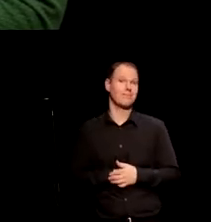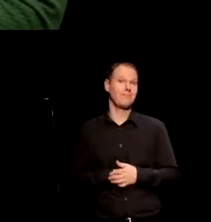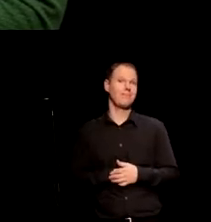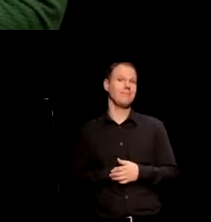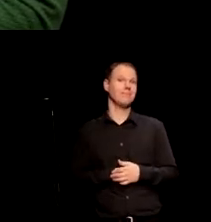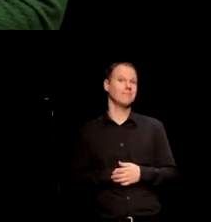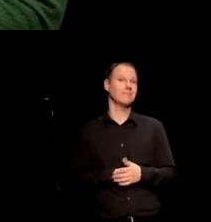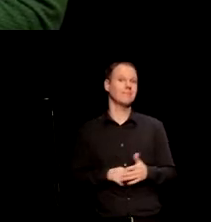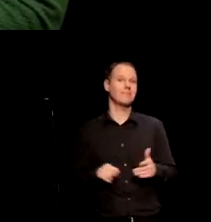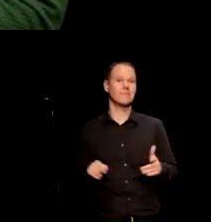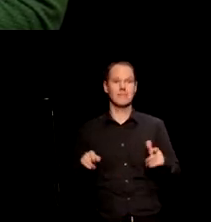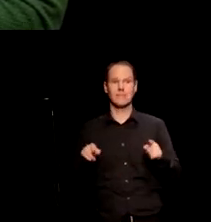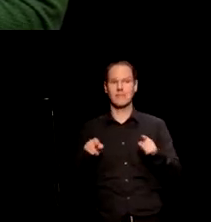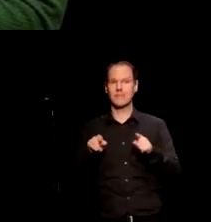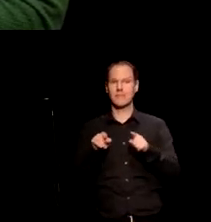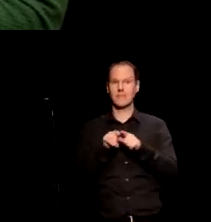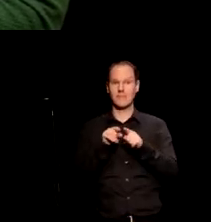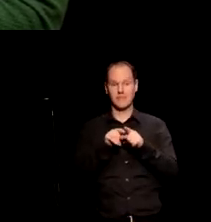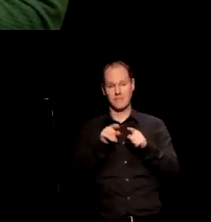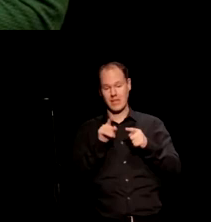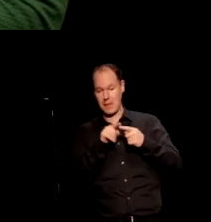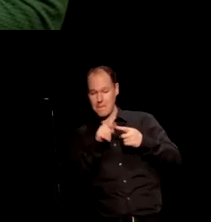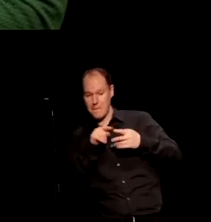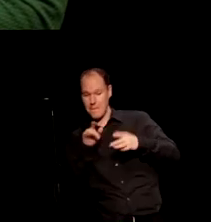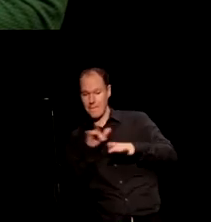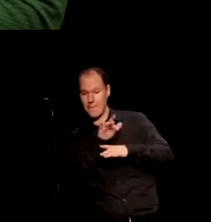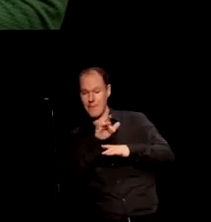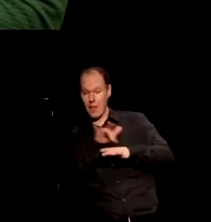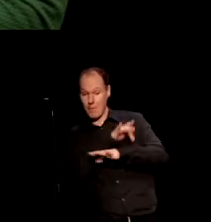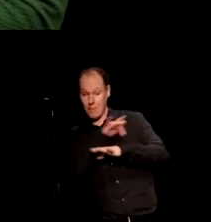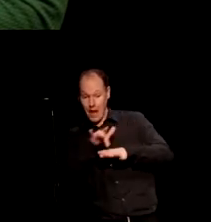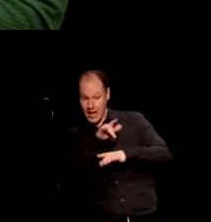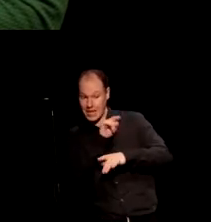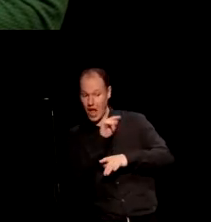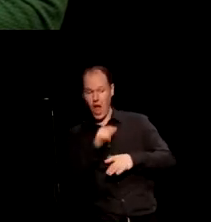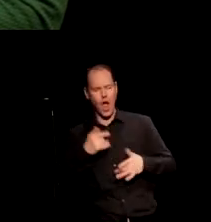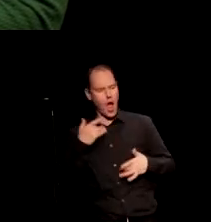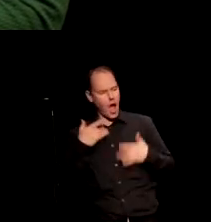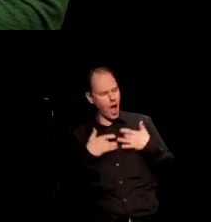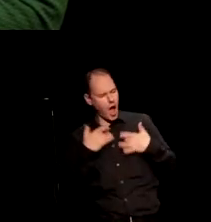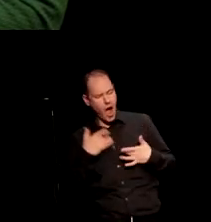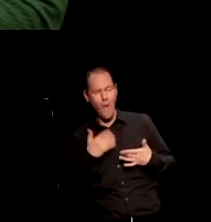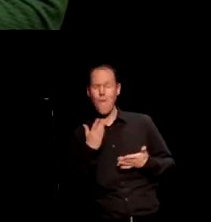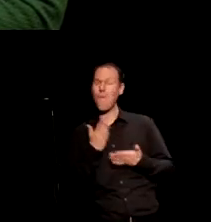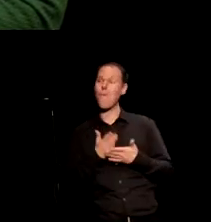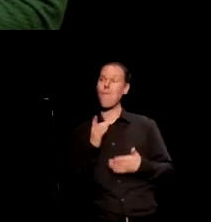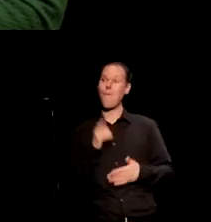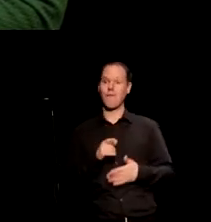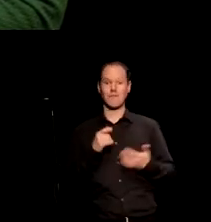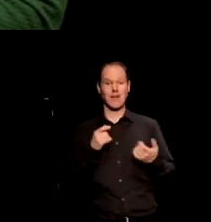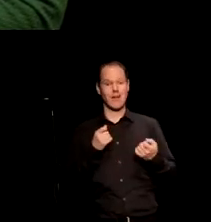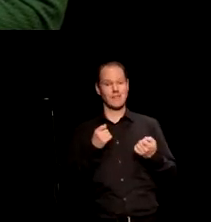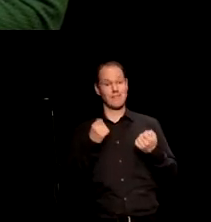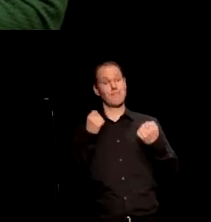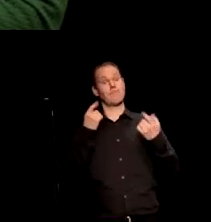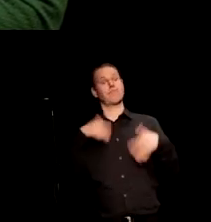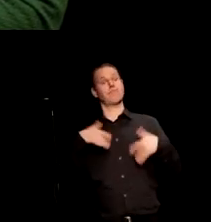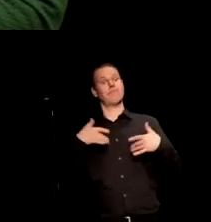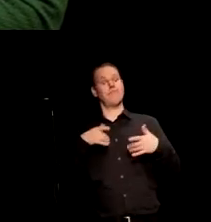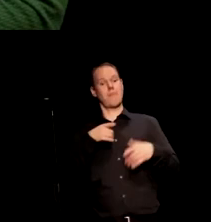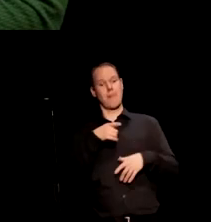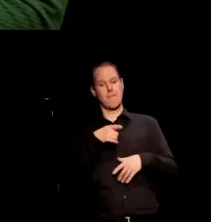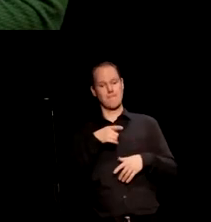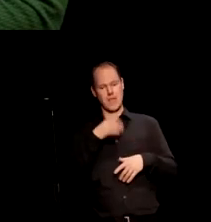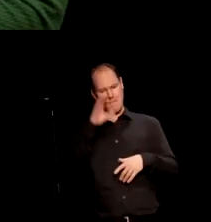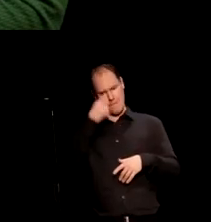But seeing In Dahomey in particular is just really, really eye-opening, because if you recall the